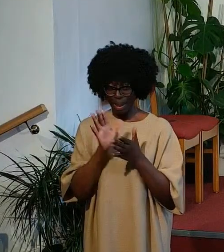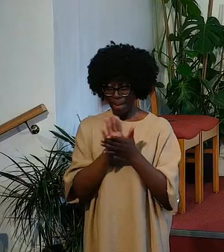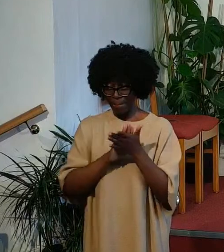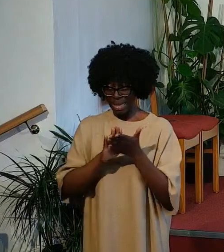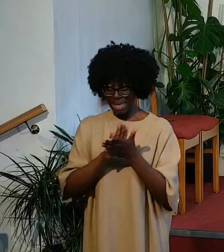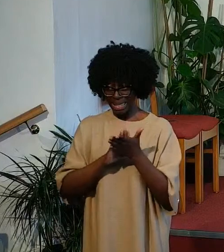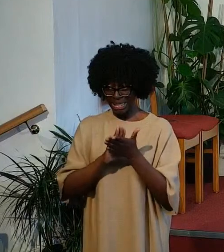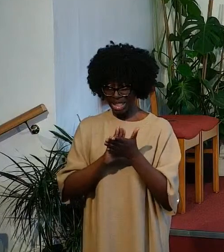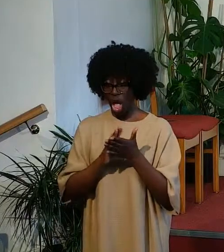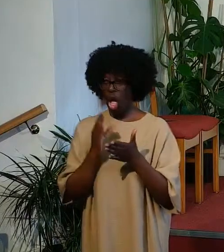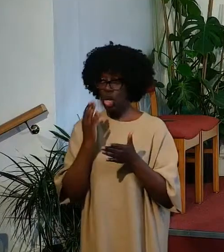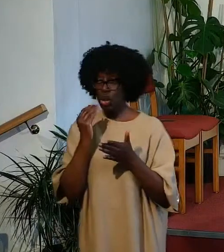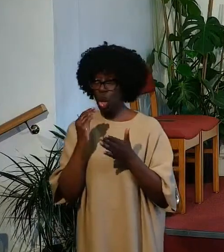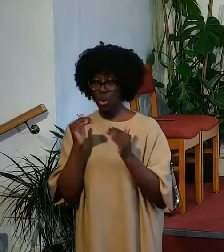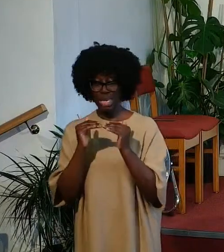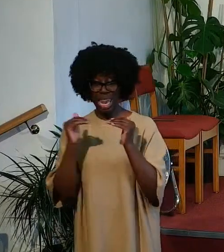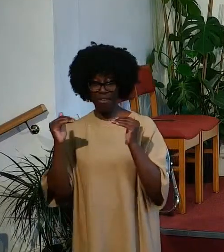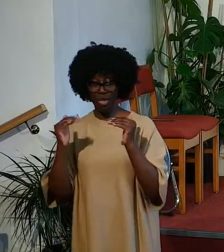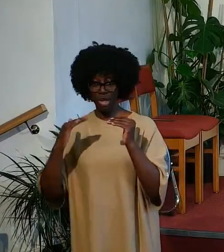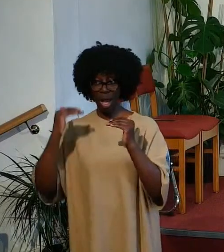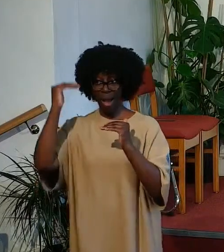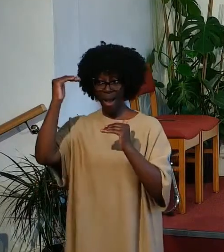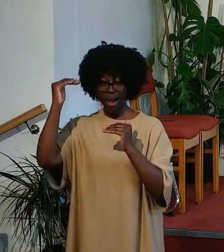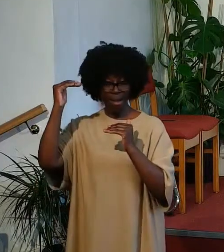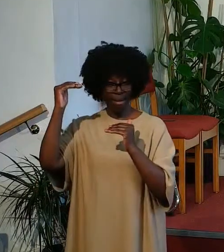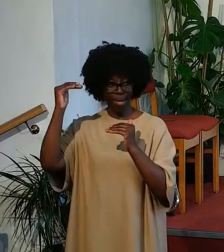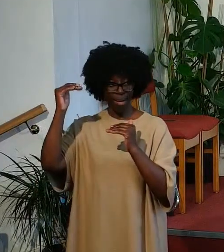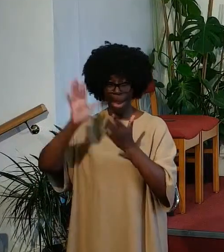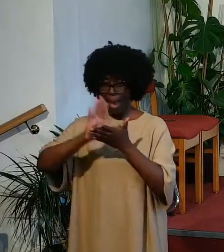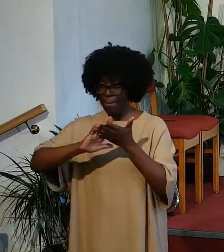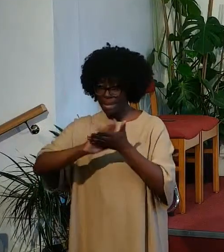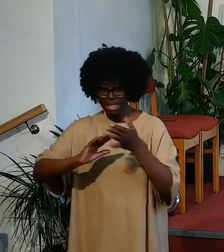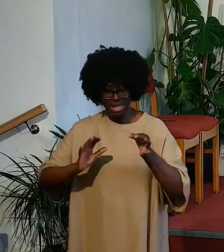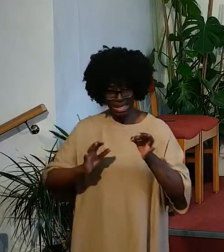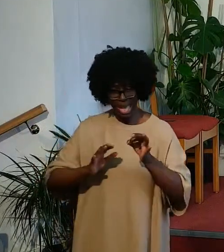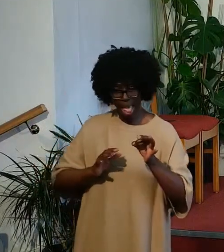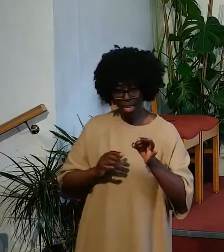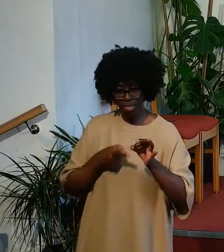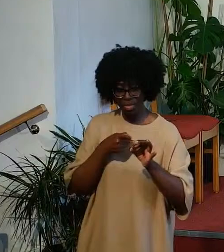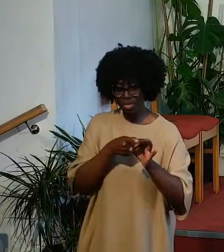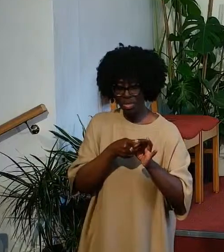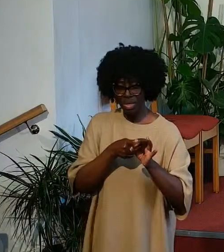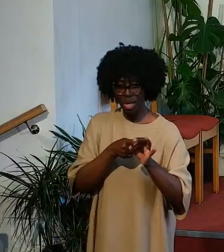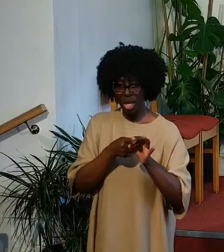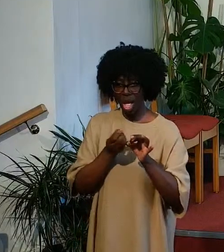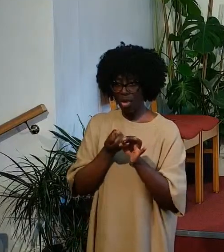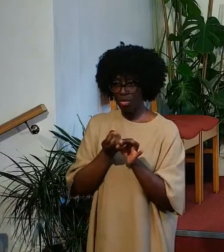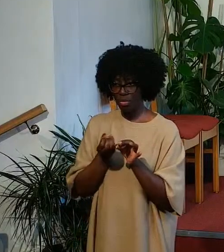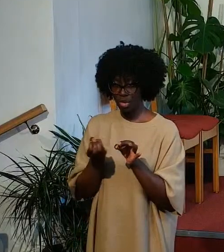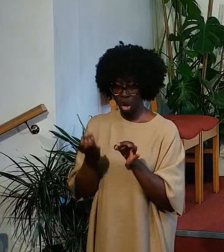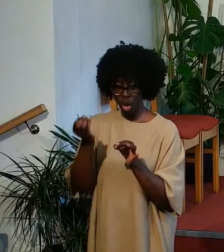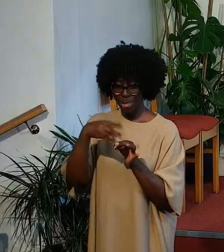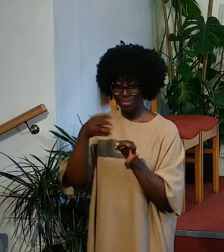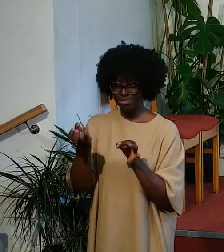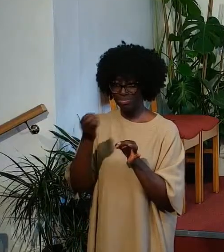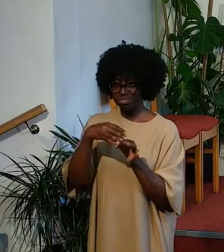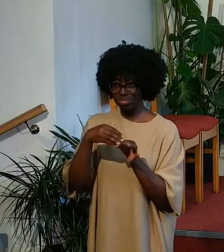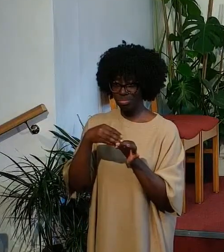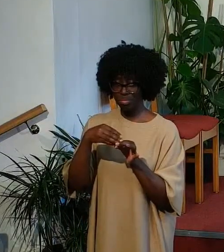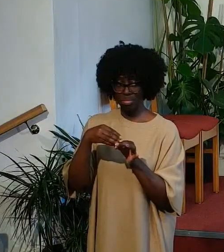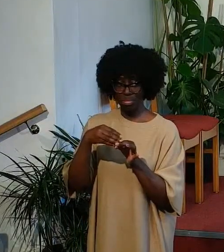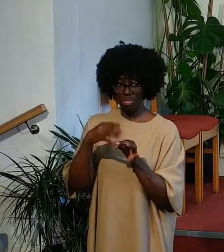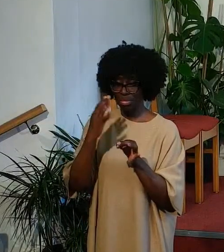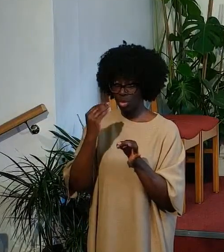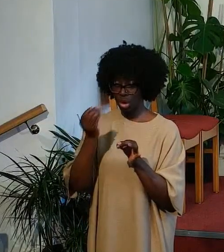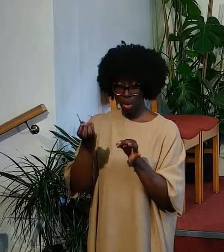high, the cells are not, they're not admitting the glucose into the cell as they should be. So this is not just